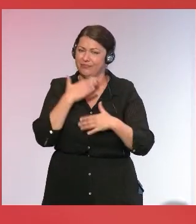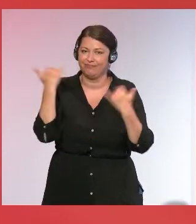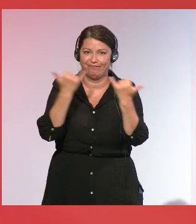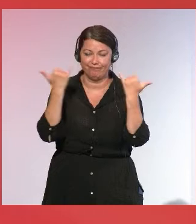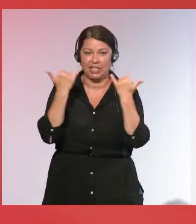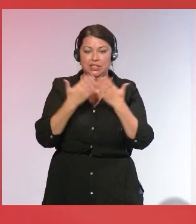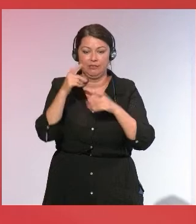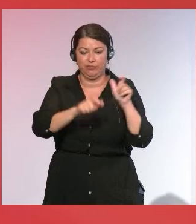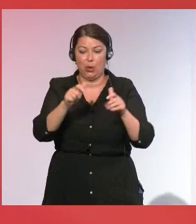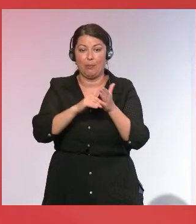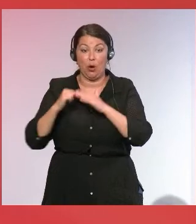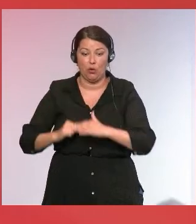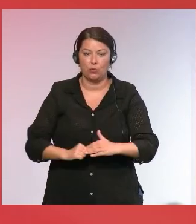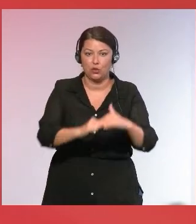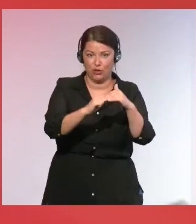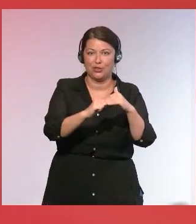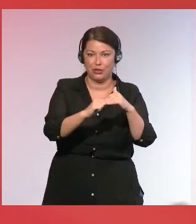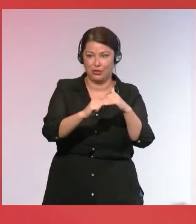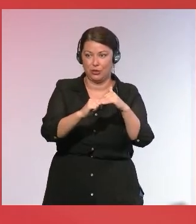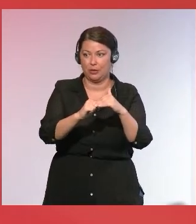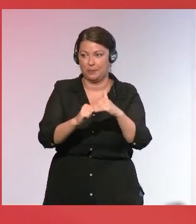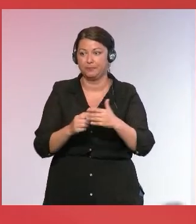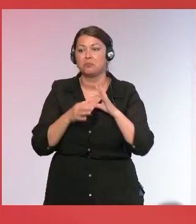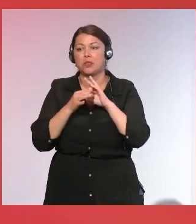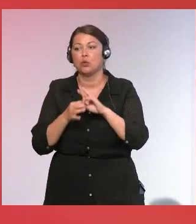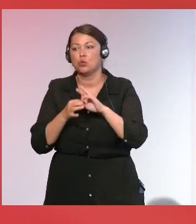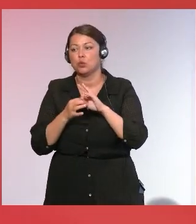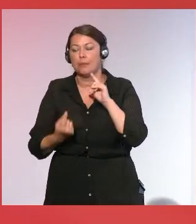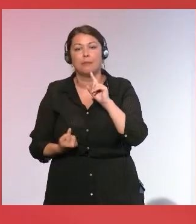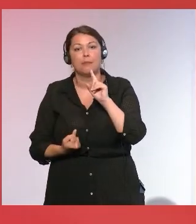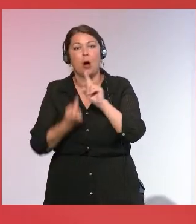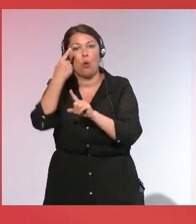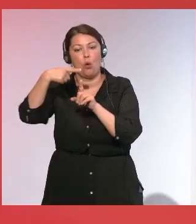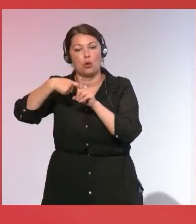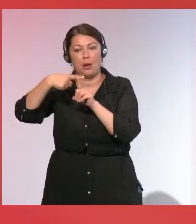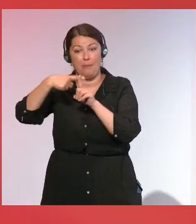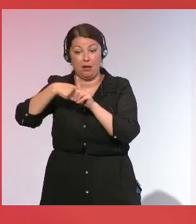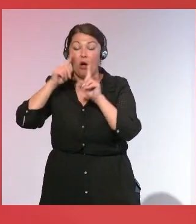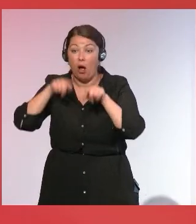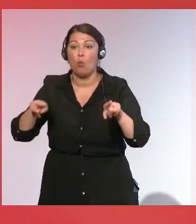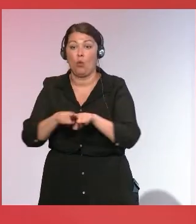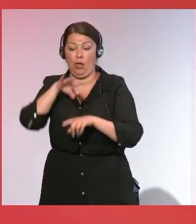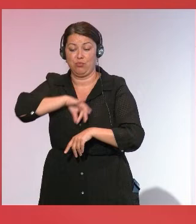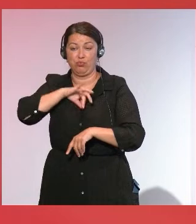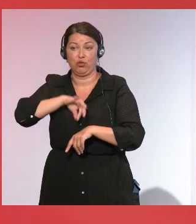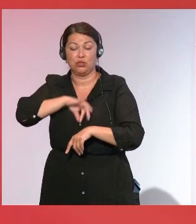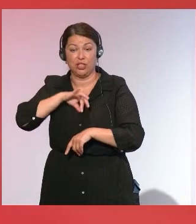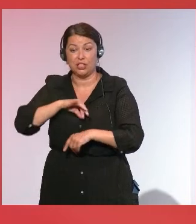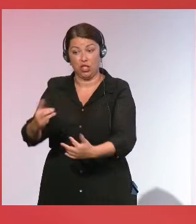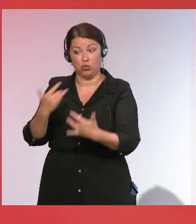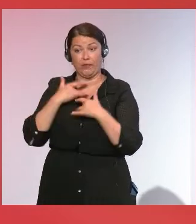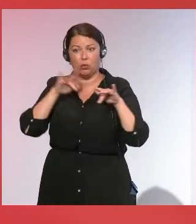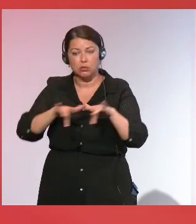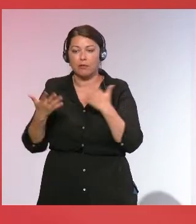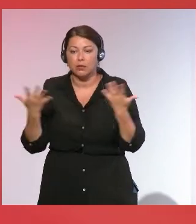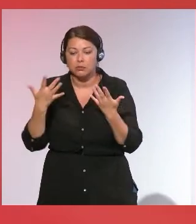there are higher temperatures, there are also effects on mental health. We see more aggression and more suicides, and